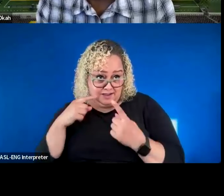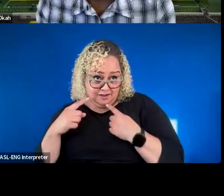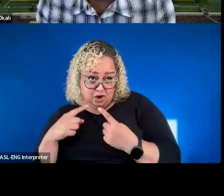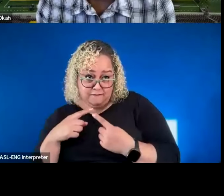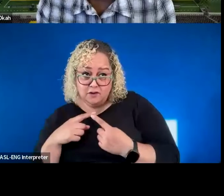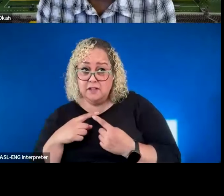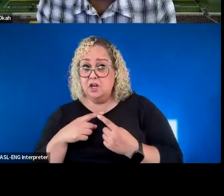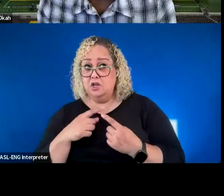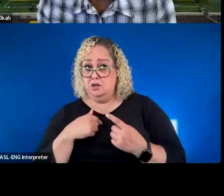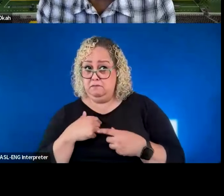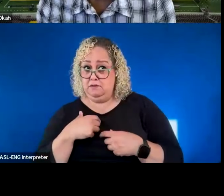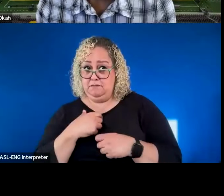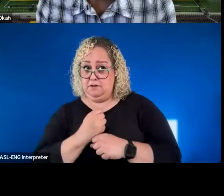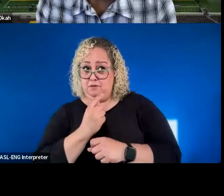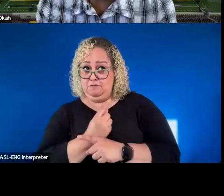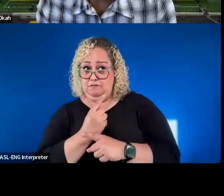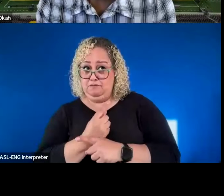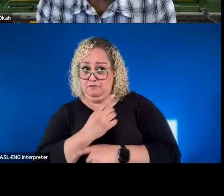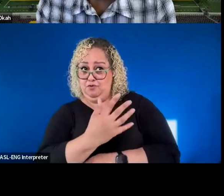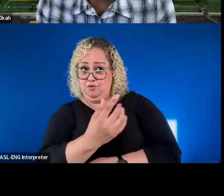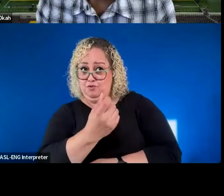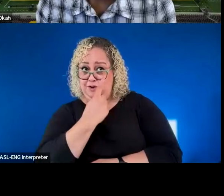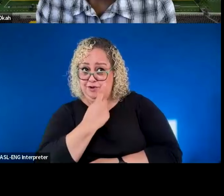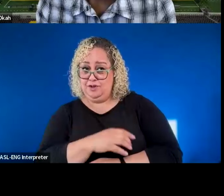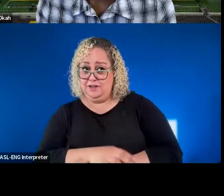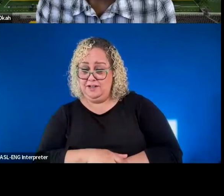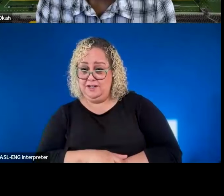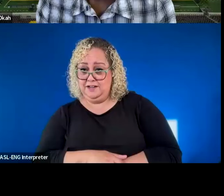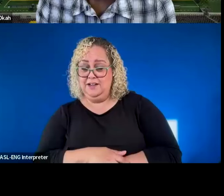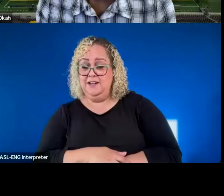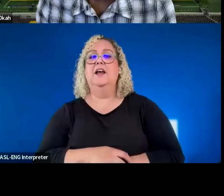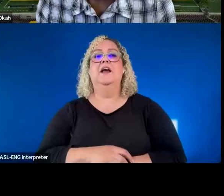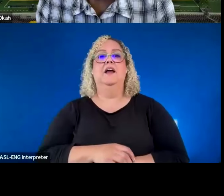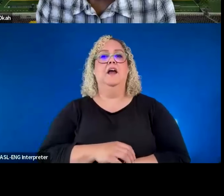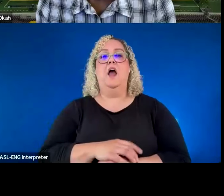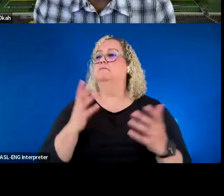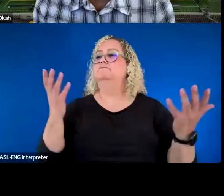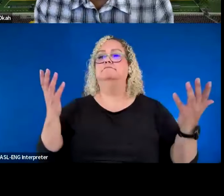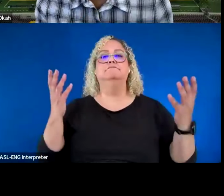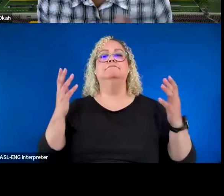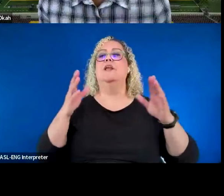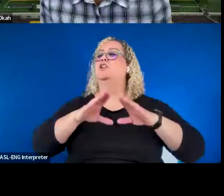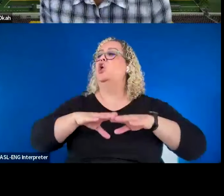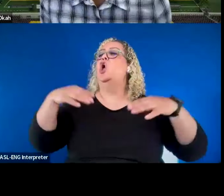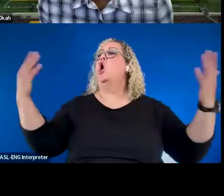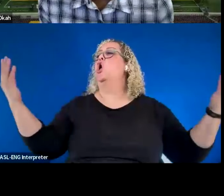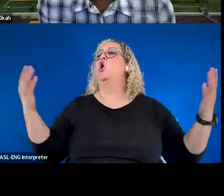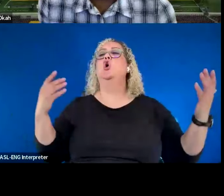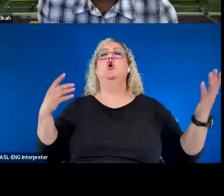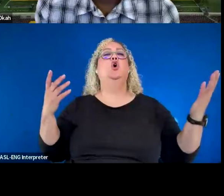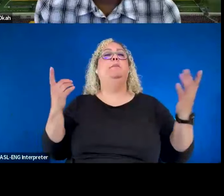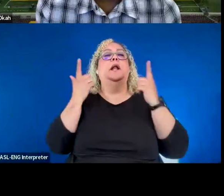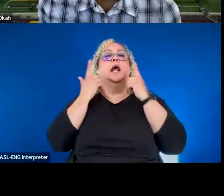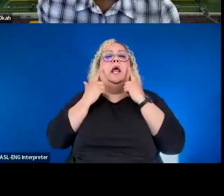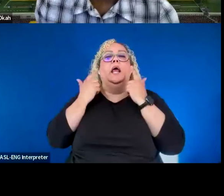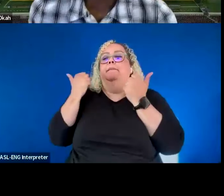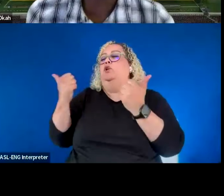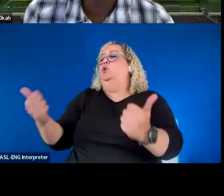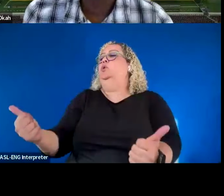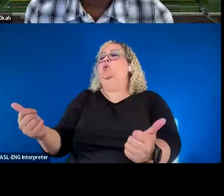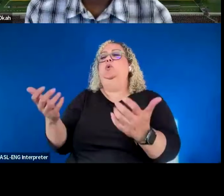asked me to talk about? It's a completely free form. Oh, free form. We just want to close out like